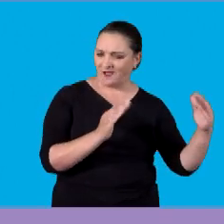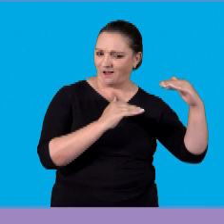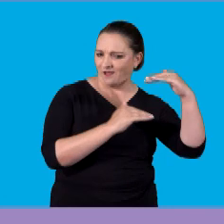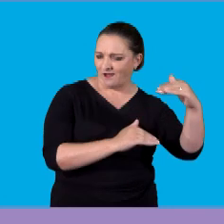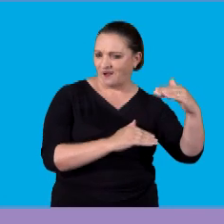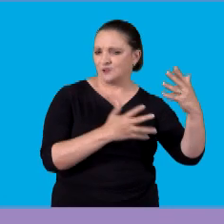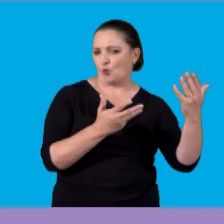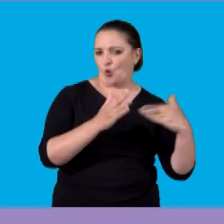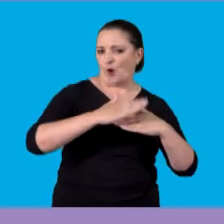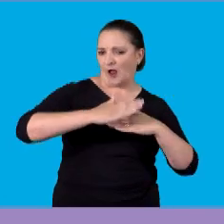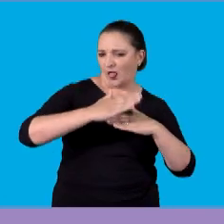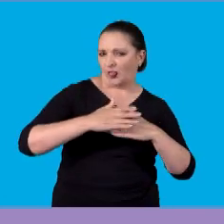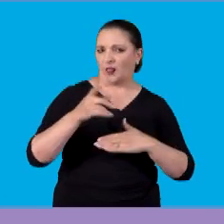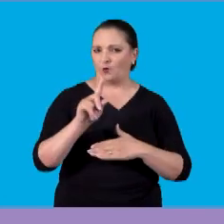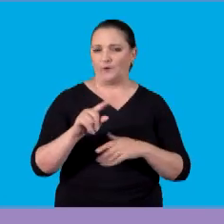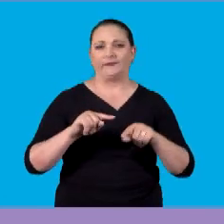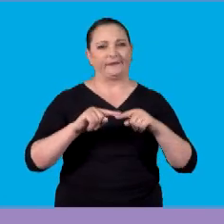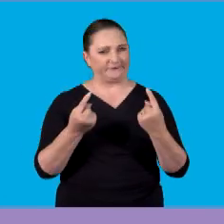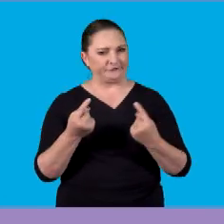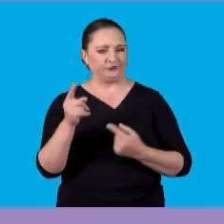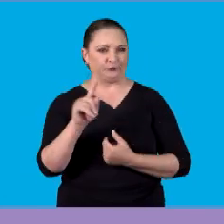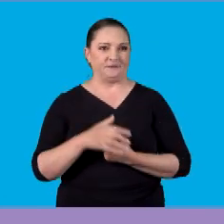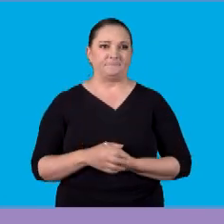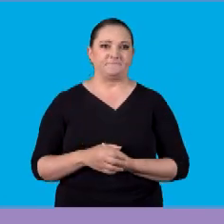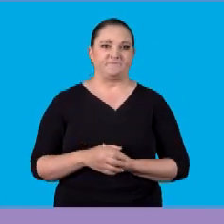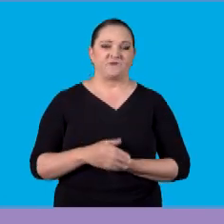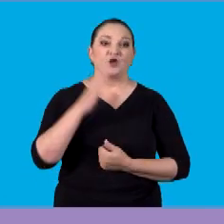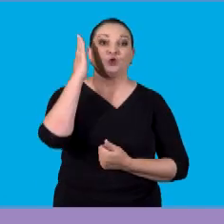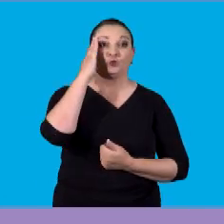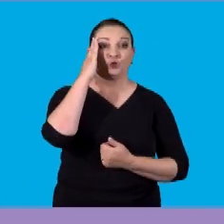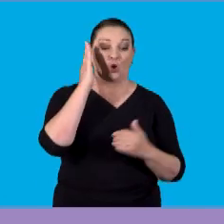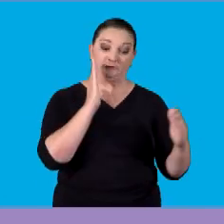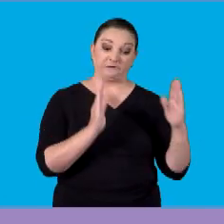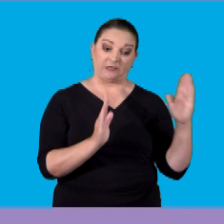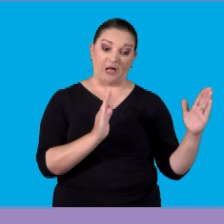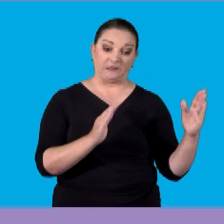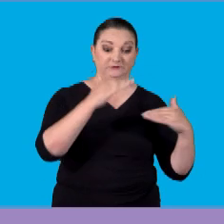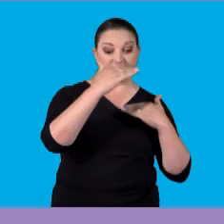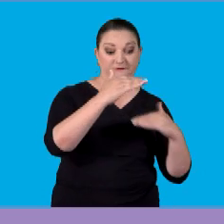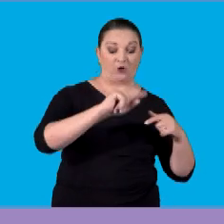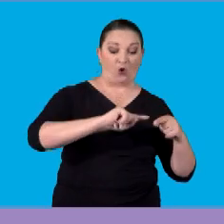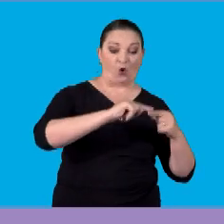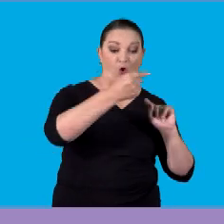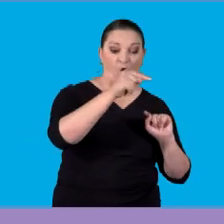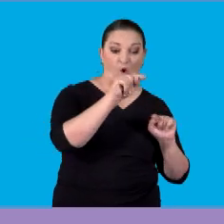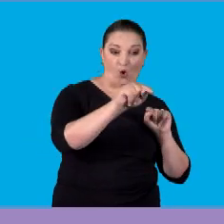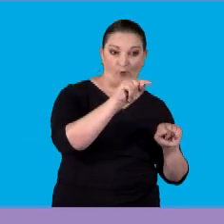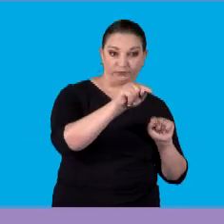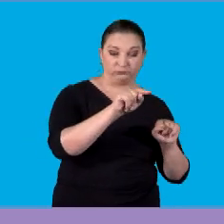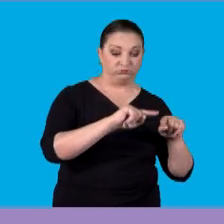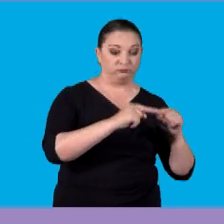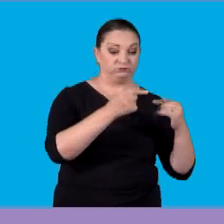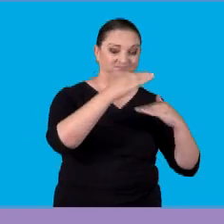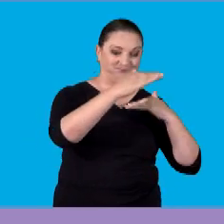and their angles? So let's first look at these sides. So we know that the opposite sides of a